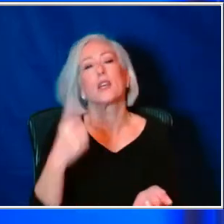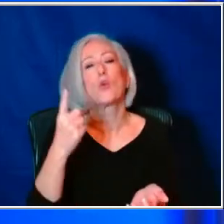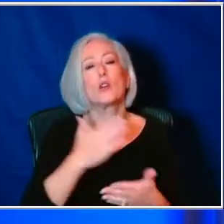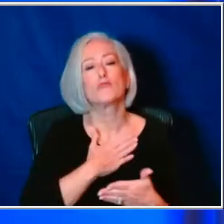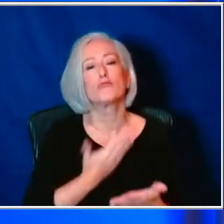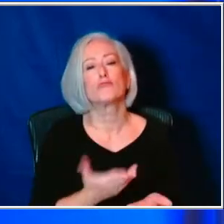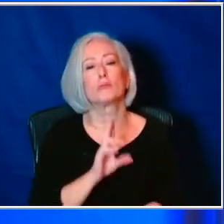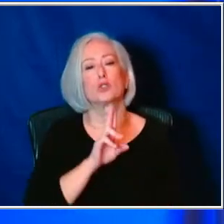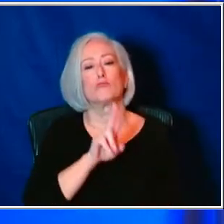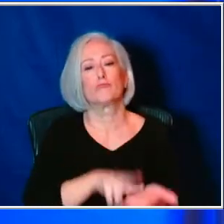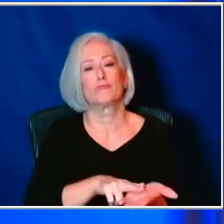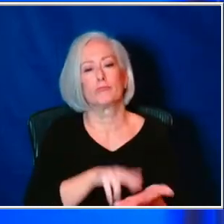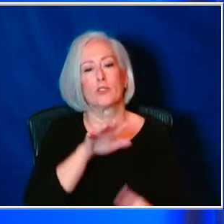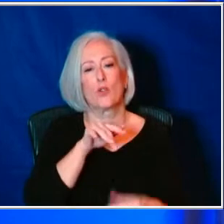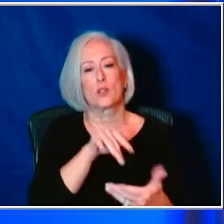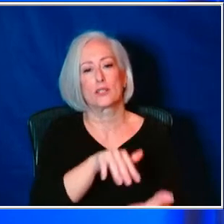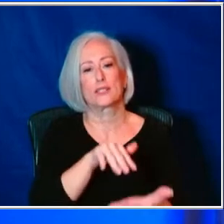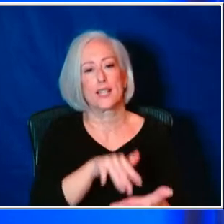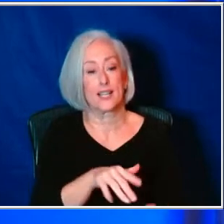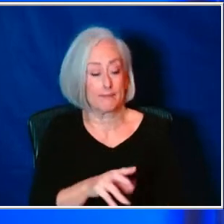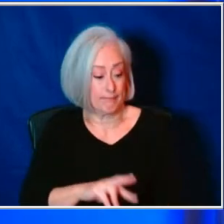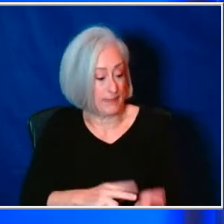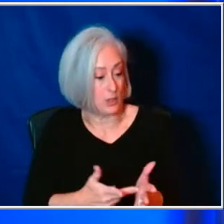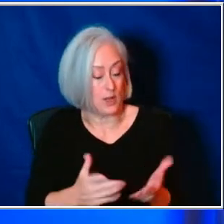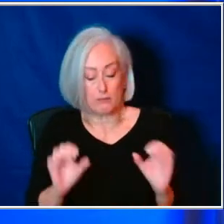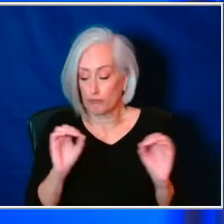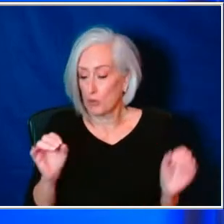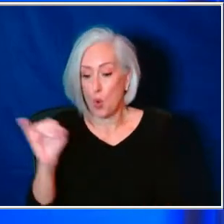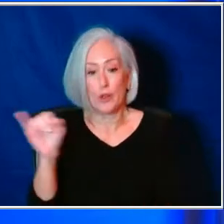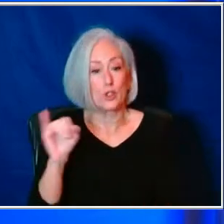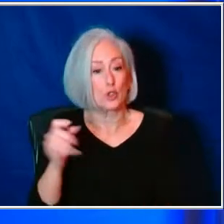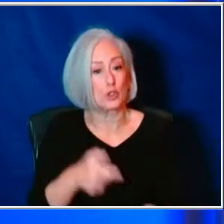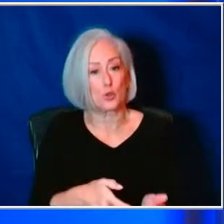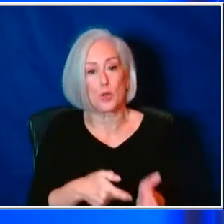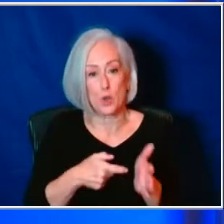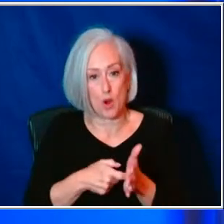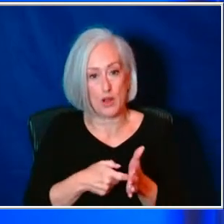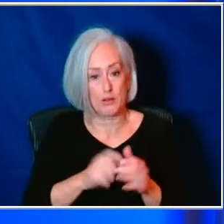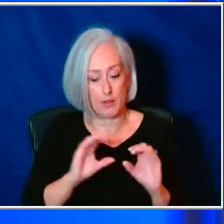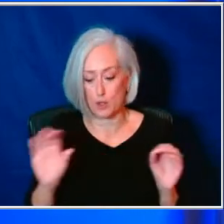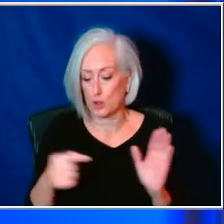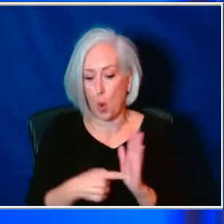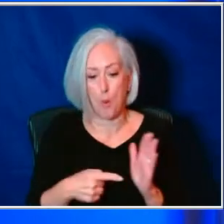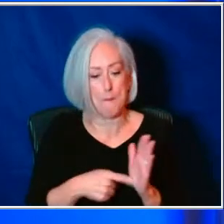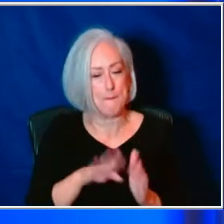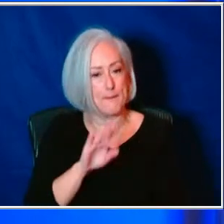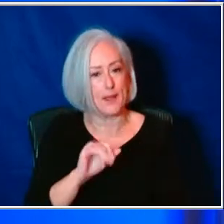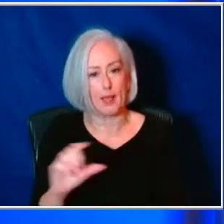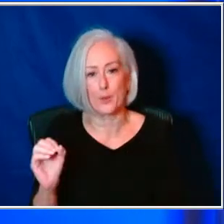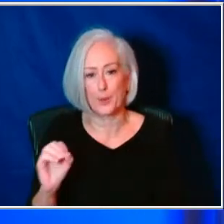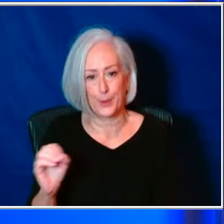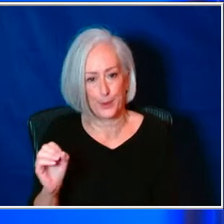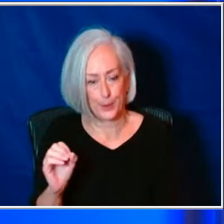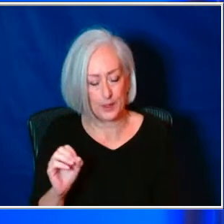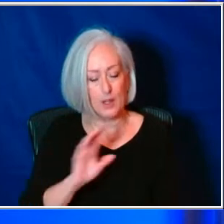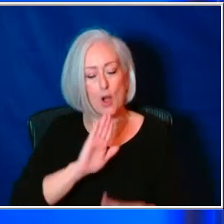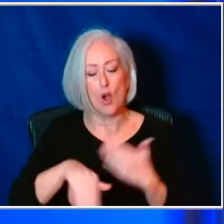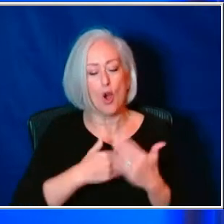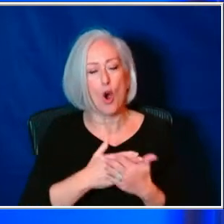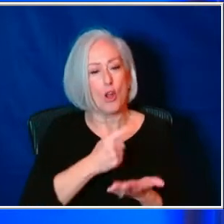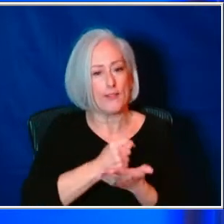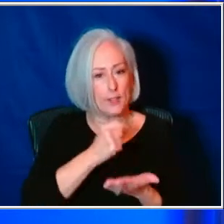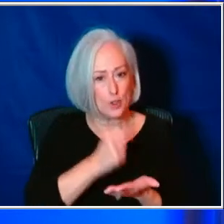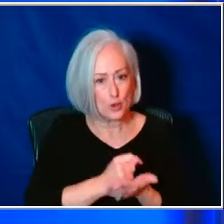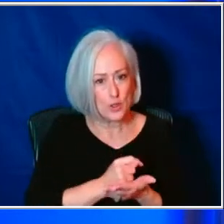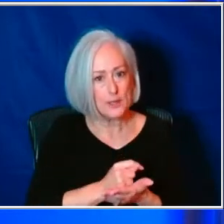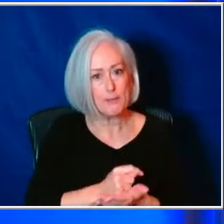no insurance is required because we don't bill anything to the insurance. And then all of their treatment costs, visits, etc.,